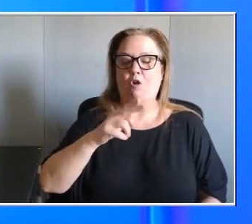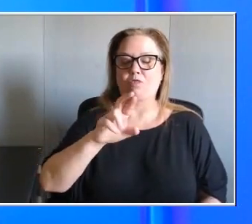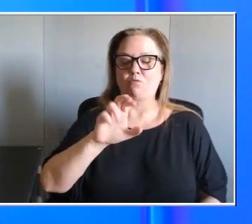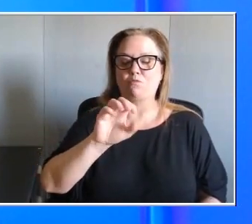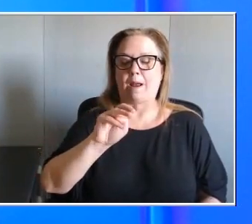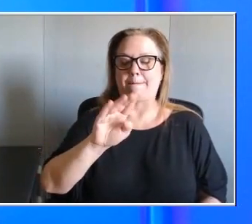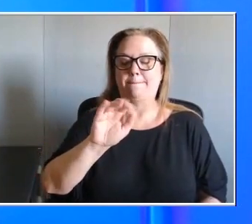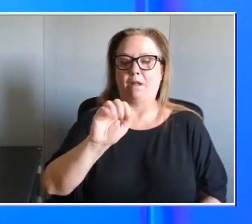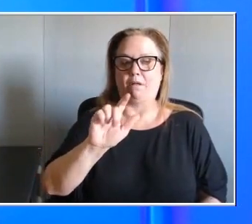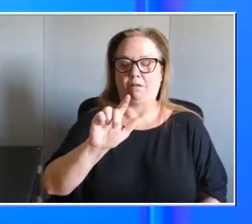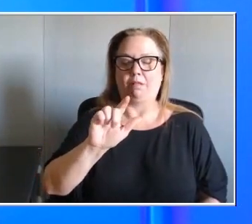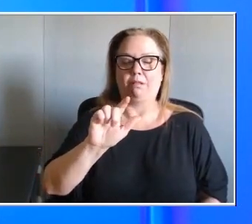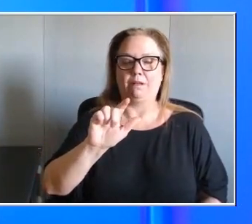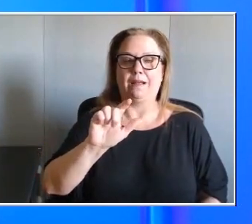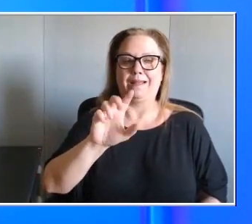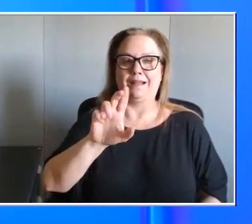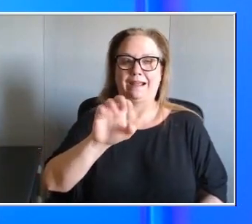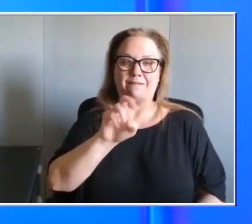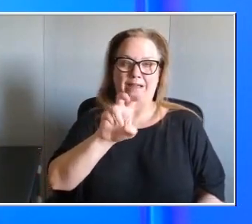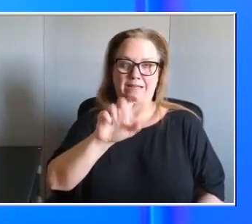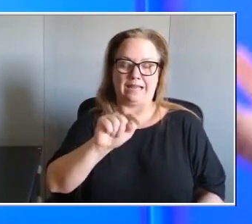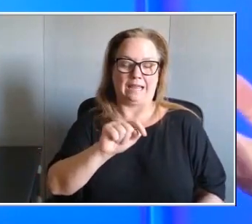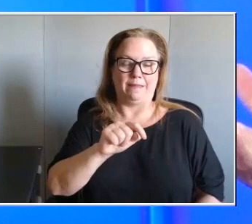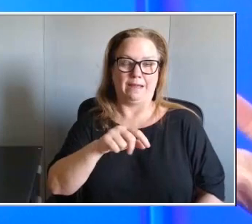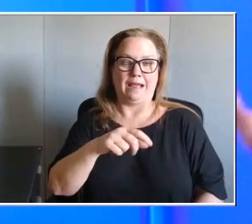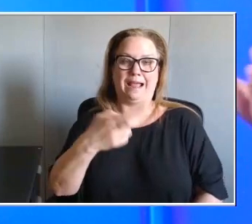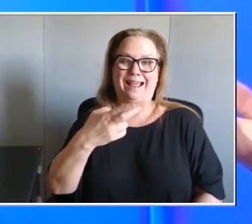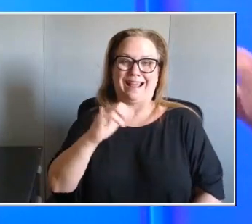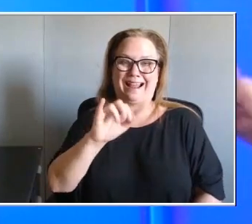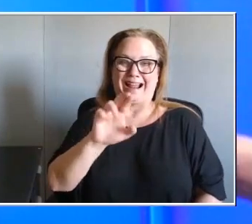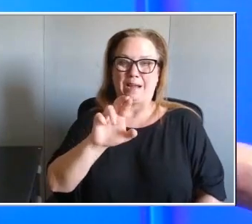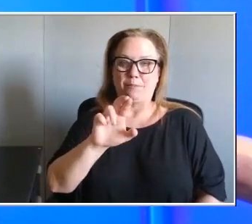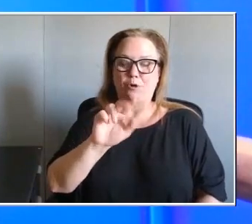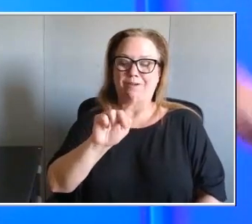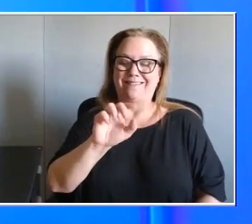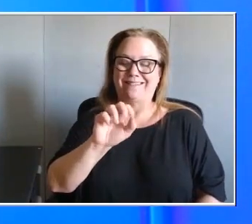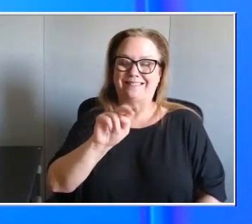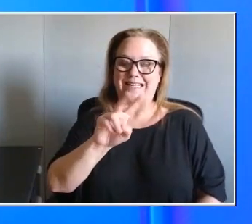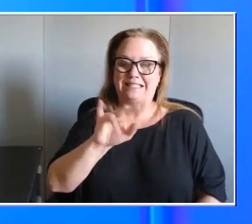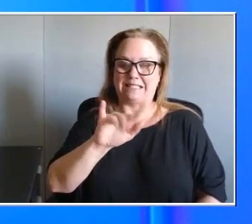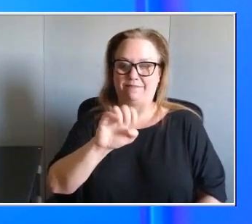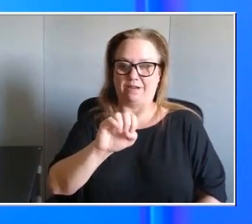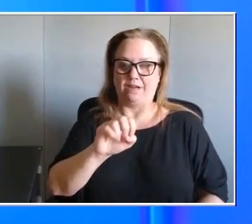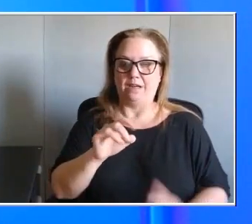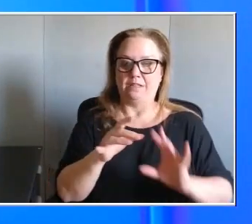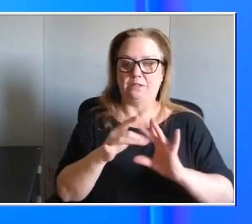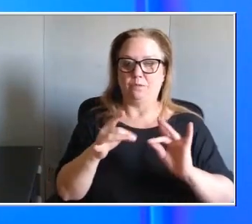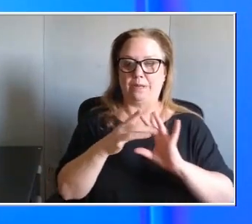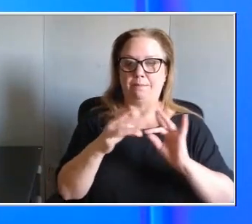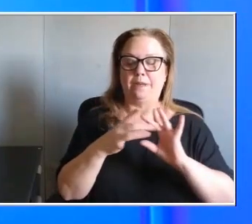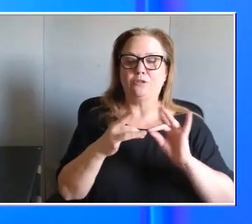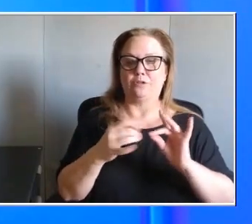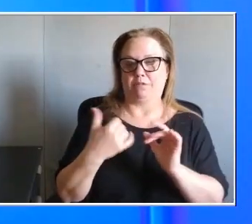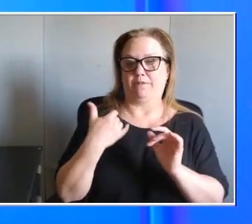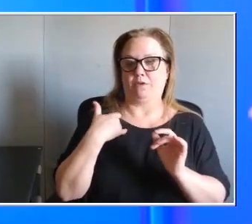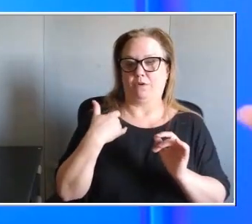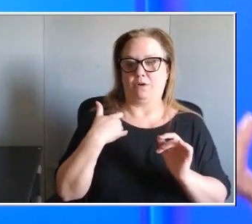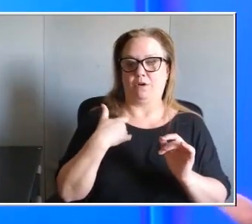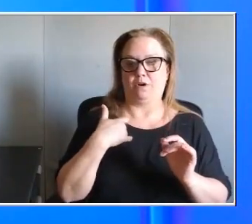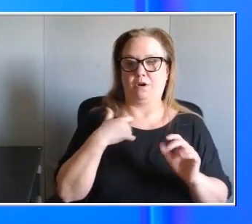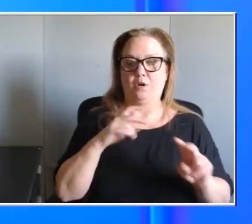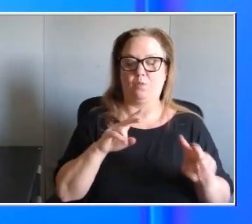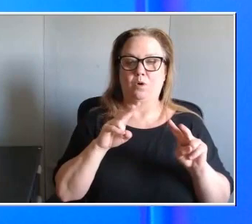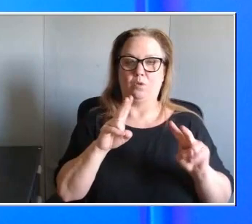then hypertensive problems. So we see all of those, and then as we sort of mentioned earlier, here at KU we're really looking about if